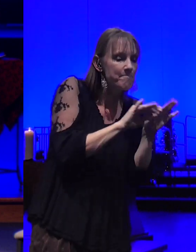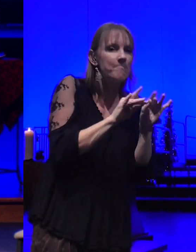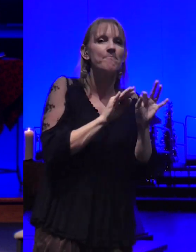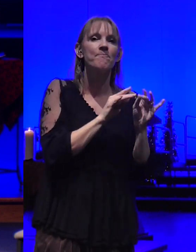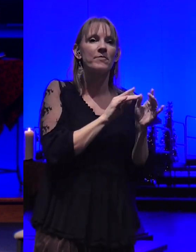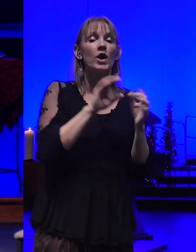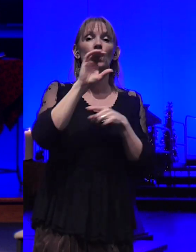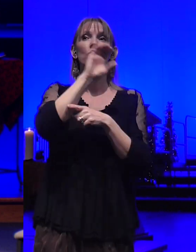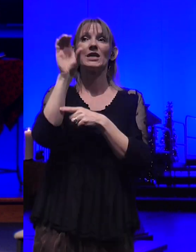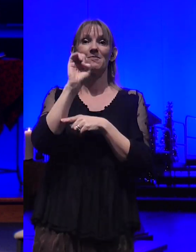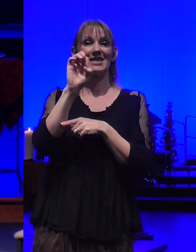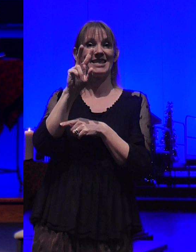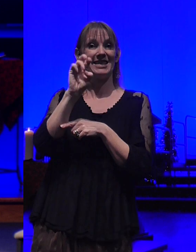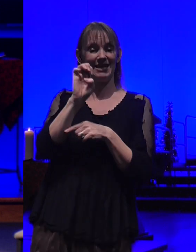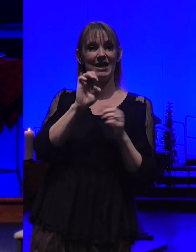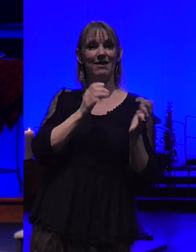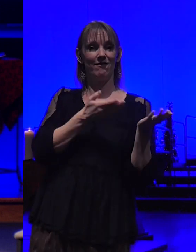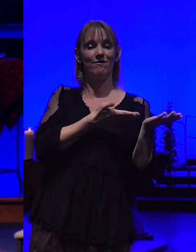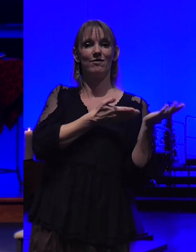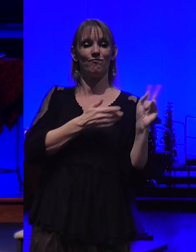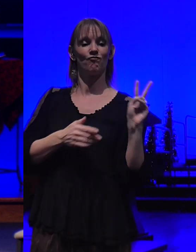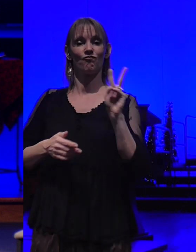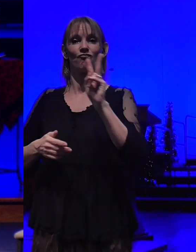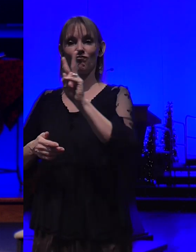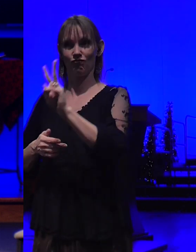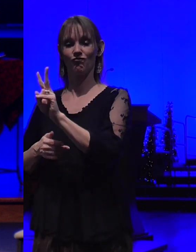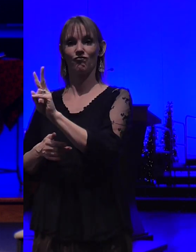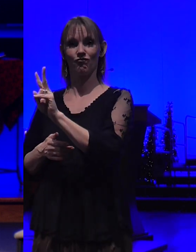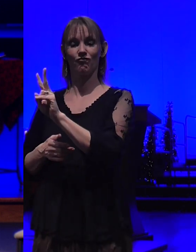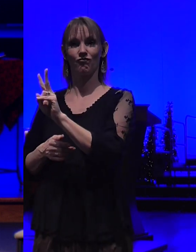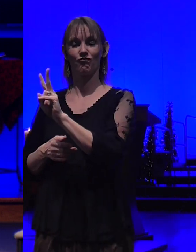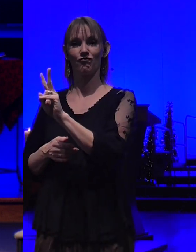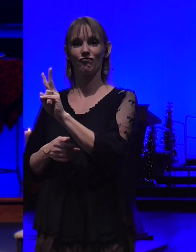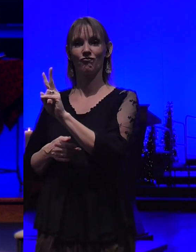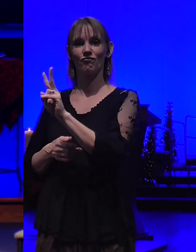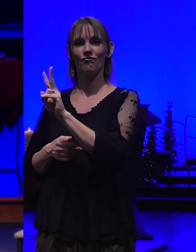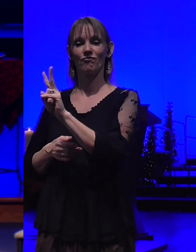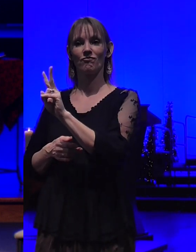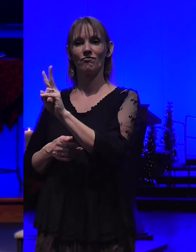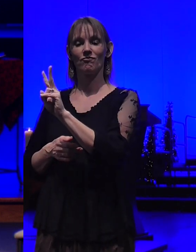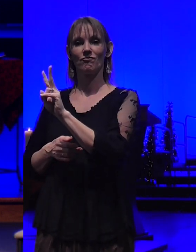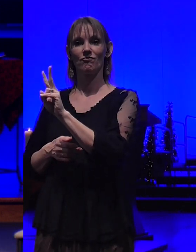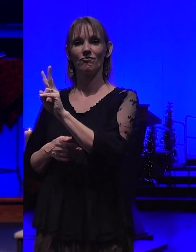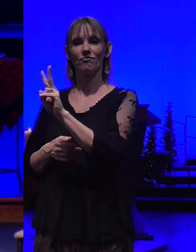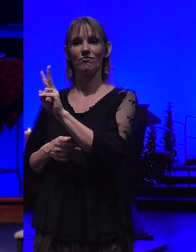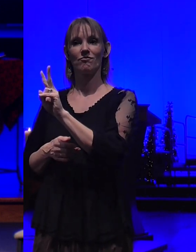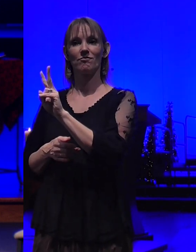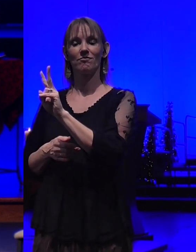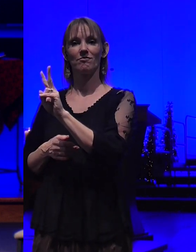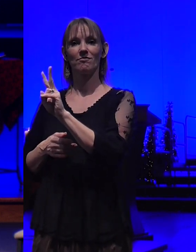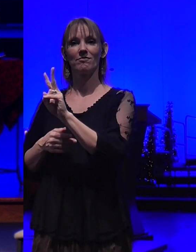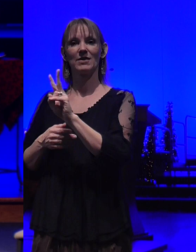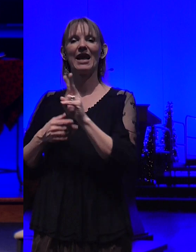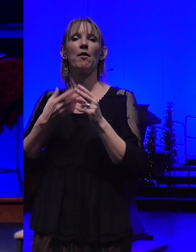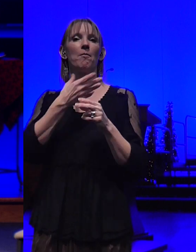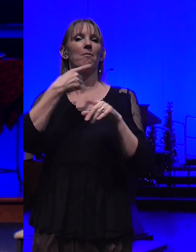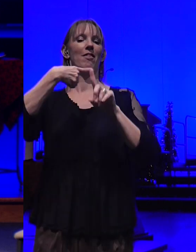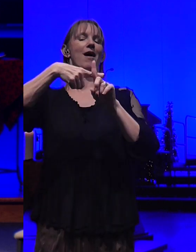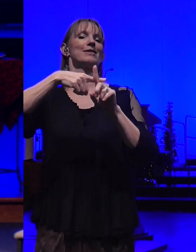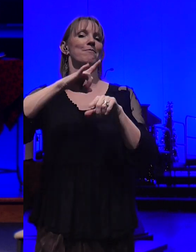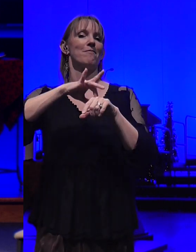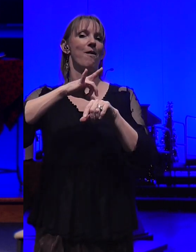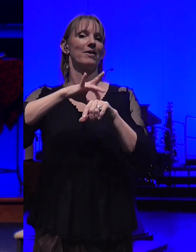on Christmas Eve, they took that card and that gift and a still warm out of the oven pumpkin